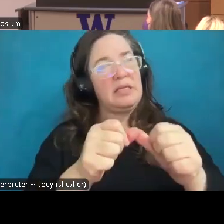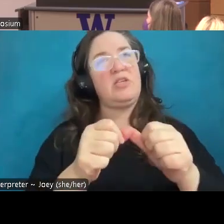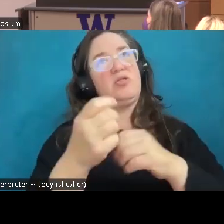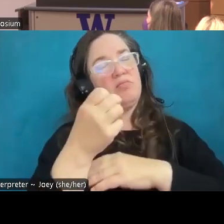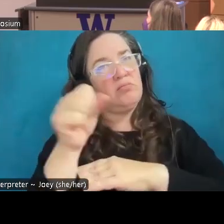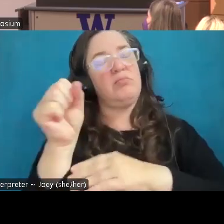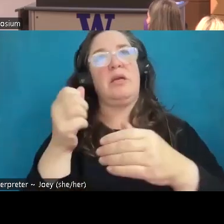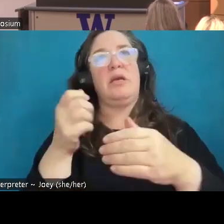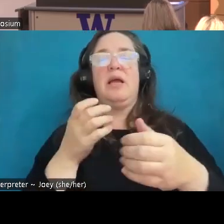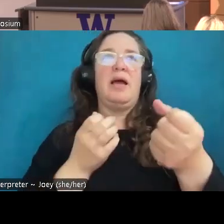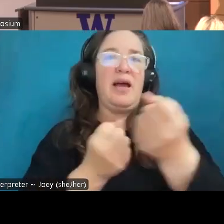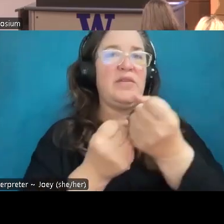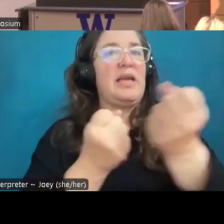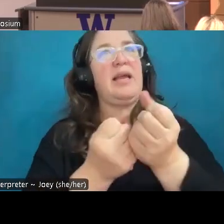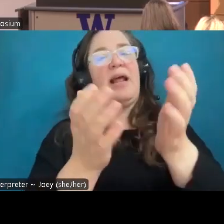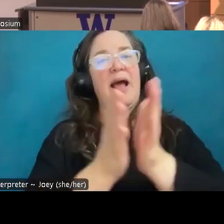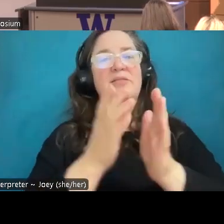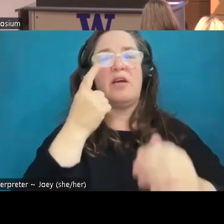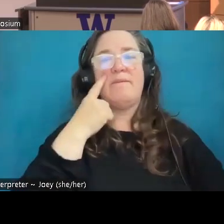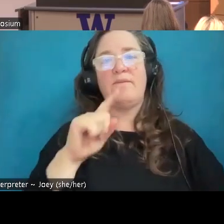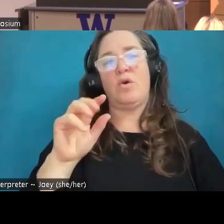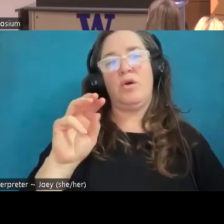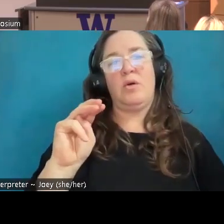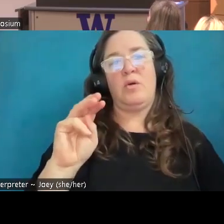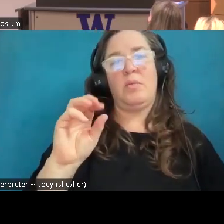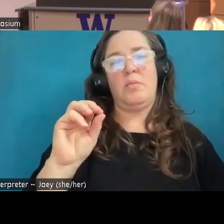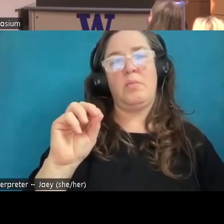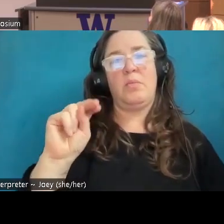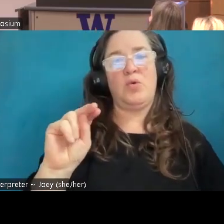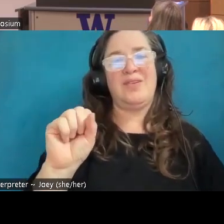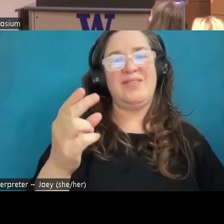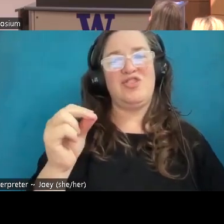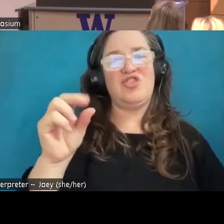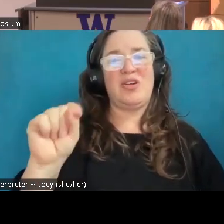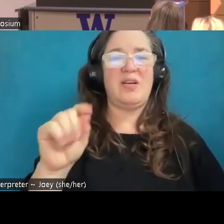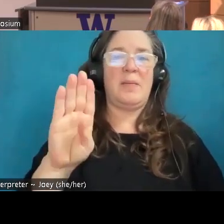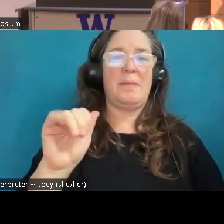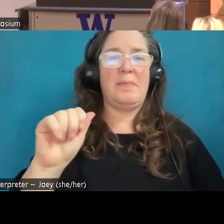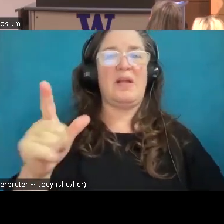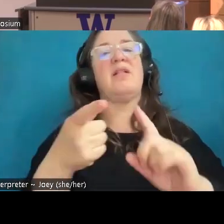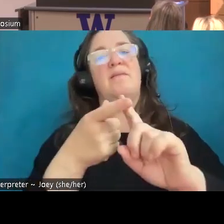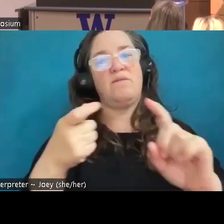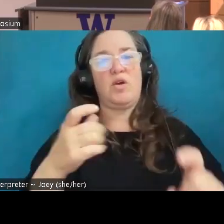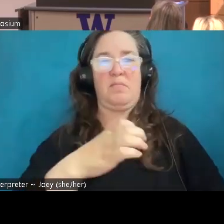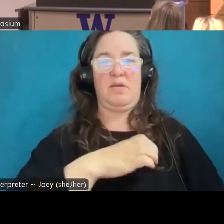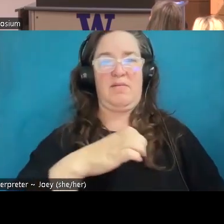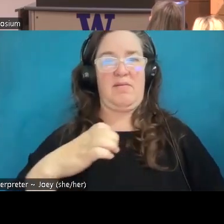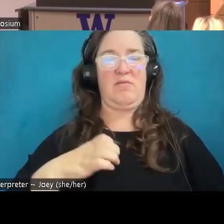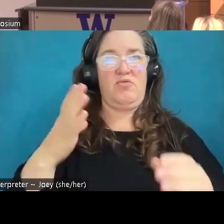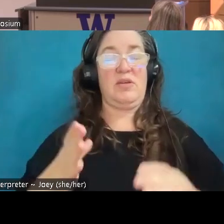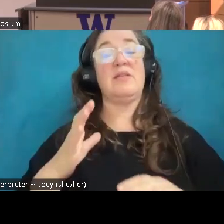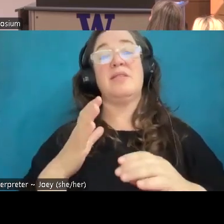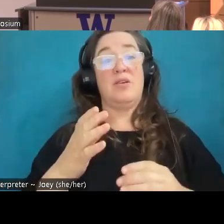moonshot bill from Congress. And as a result, the U.S. Senate Help Committee held a full committee hearing on addressing